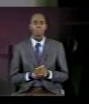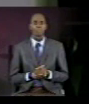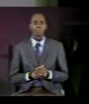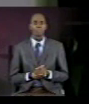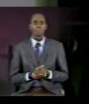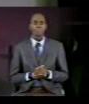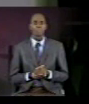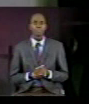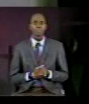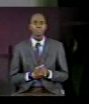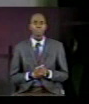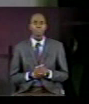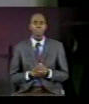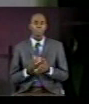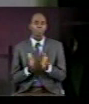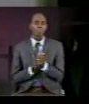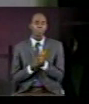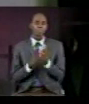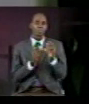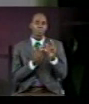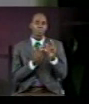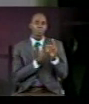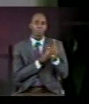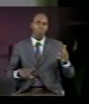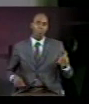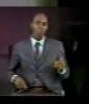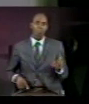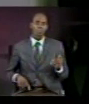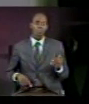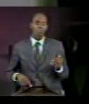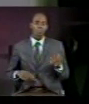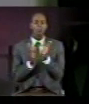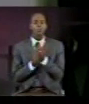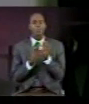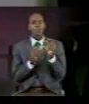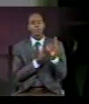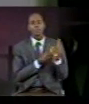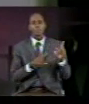Praise the Lord. I said, praise the Lord.